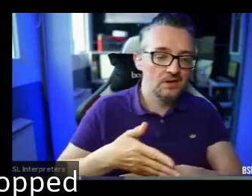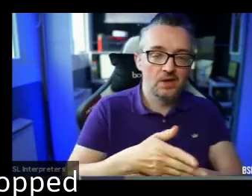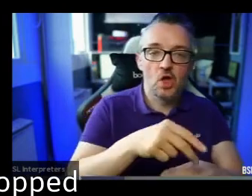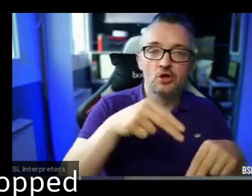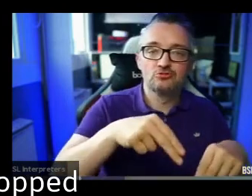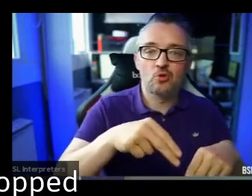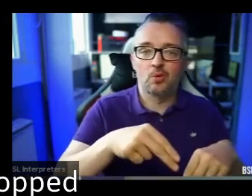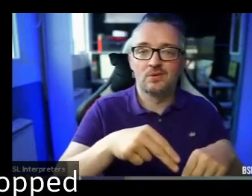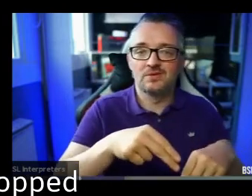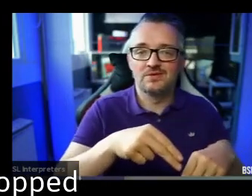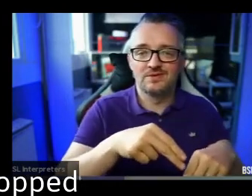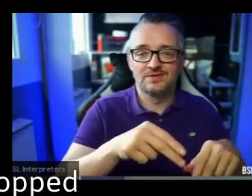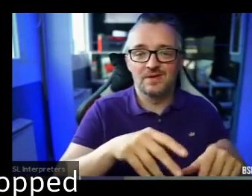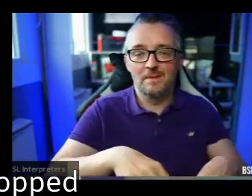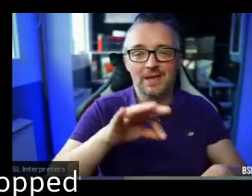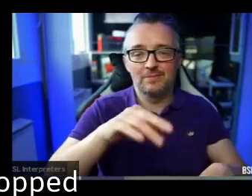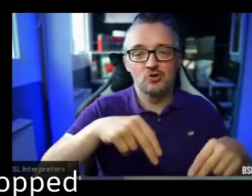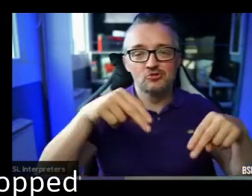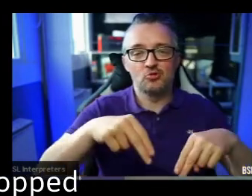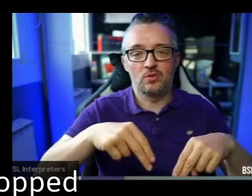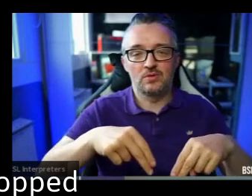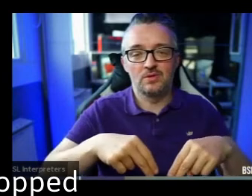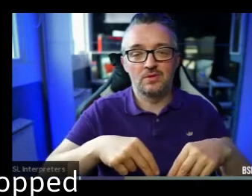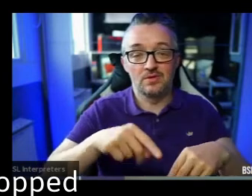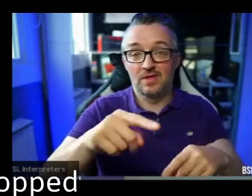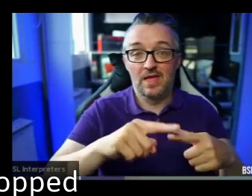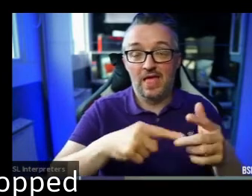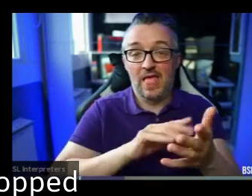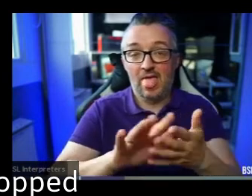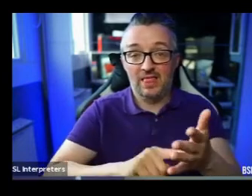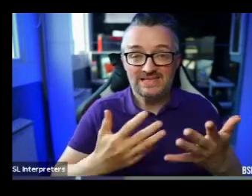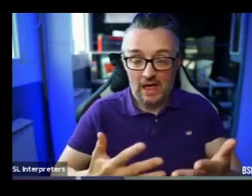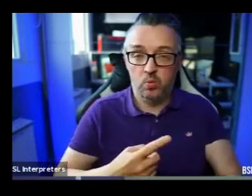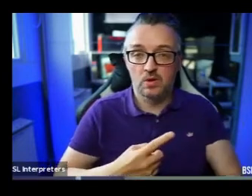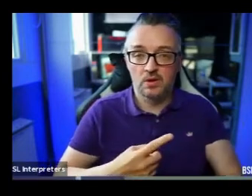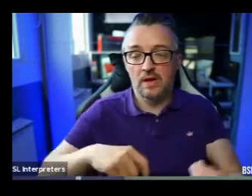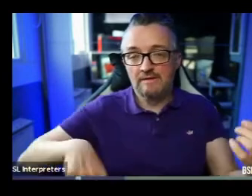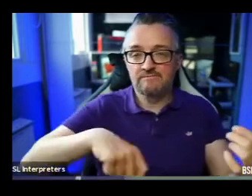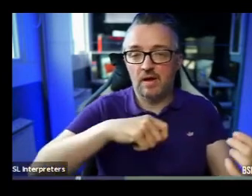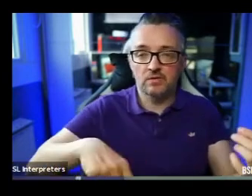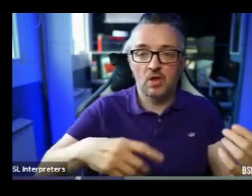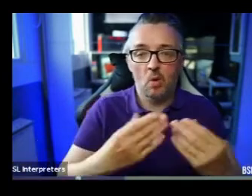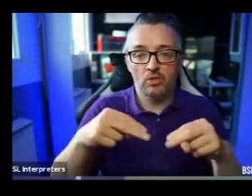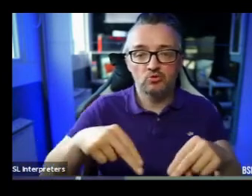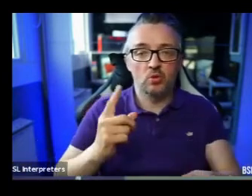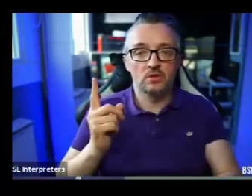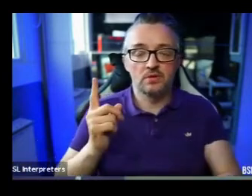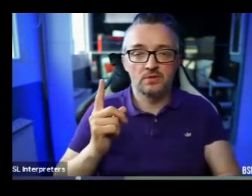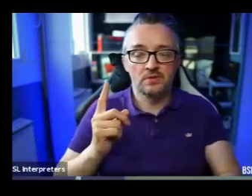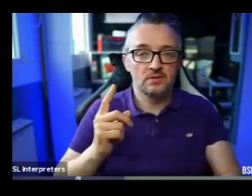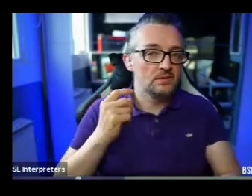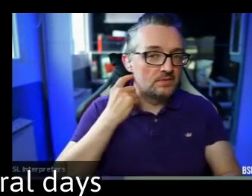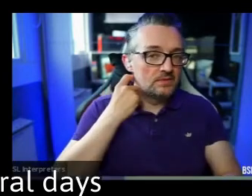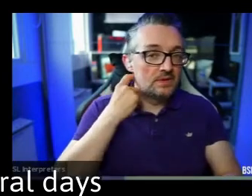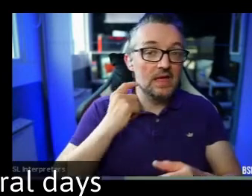day, the nurse stopped at the dog pound and picked up a dog. This is Ethel now playing her violin with